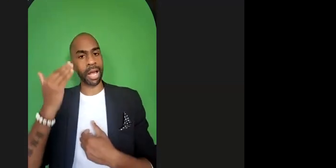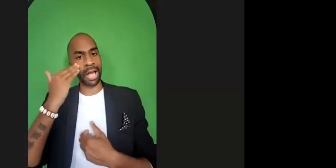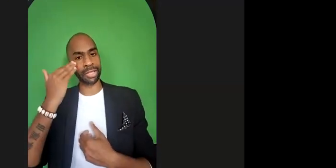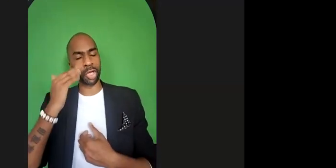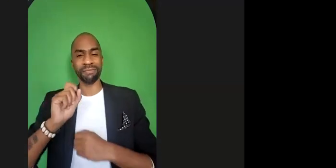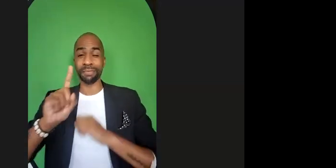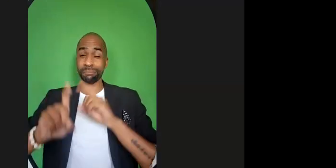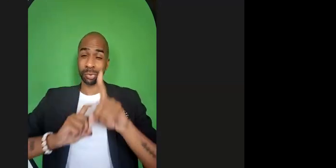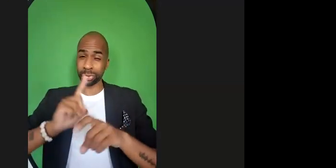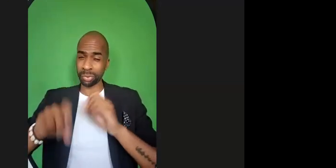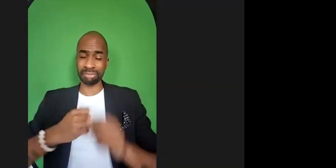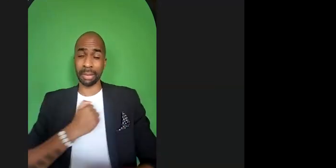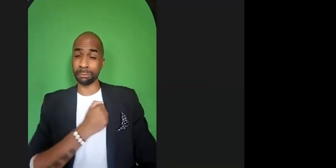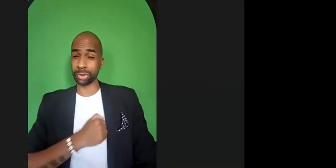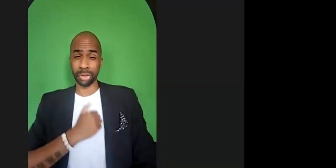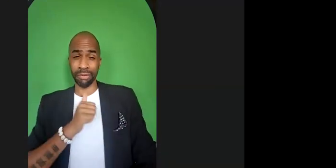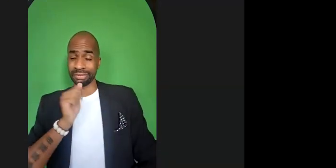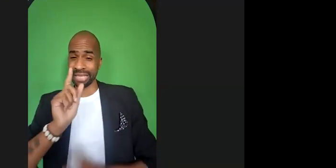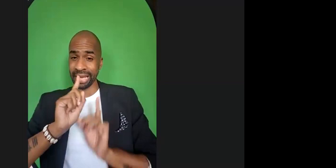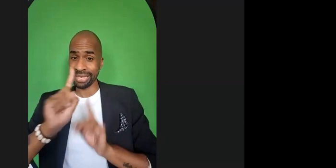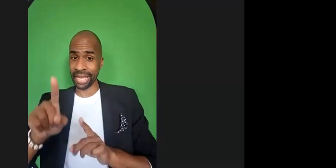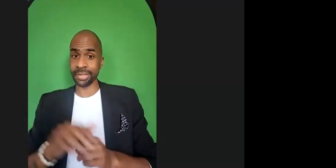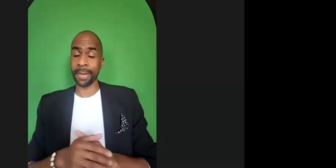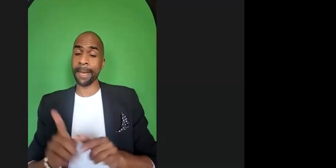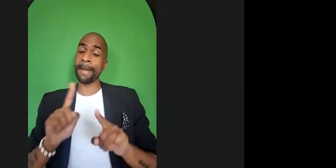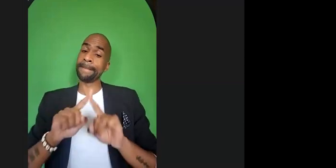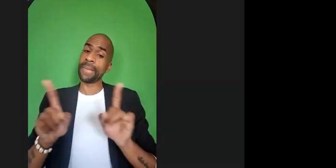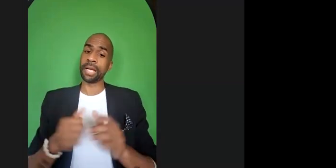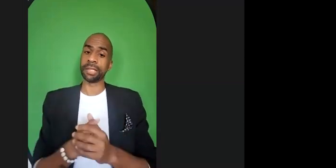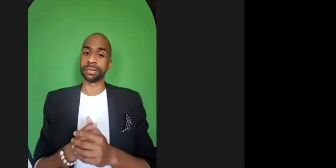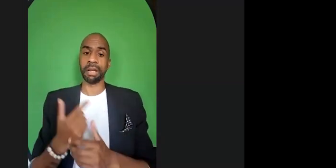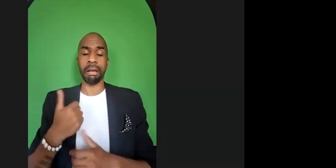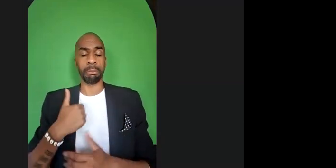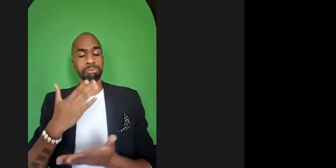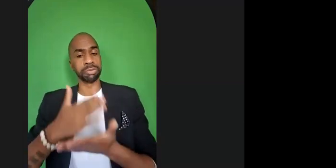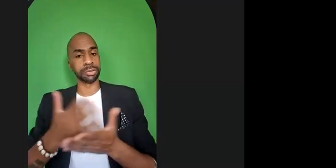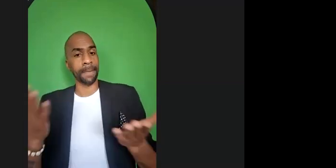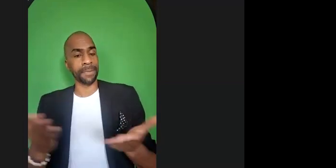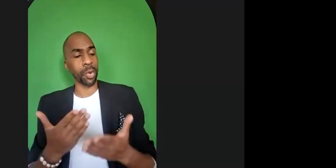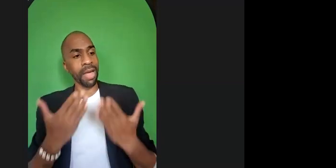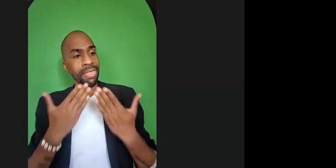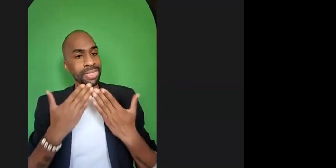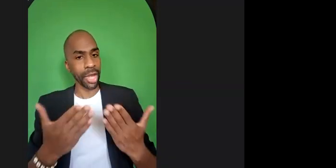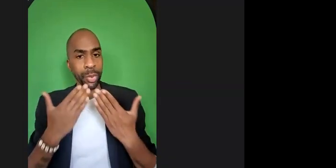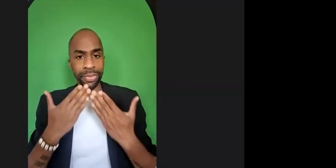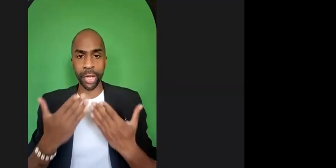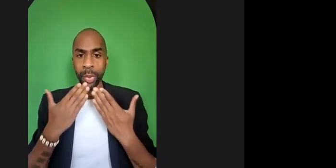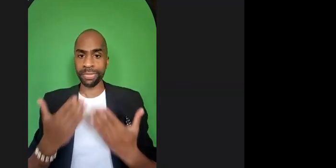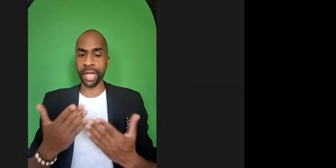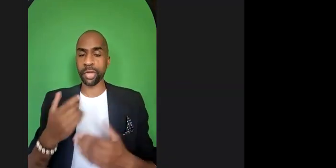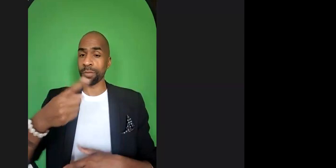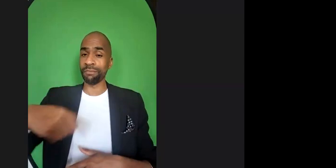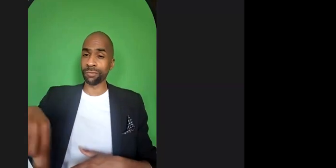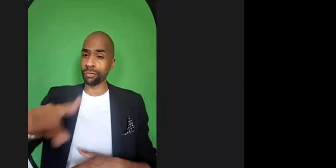that we haven't gotten to, but I will go ahead and wrap up. And once again, thank you. And thanks to the folks that